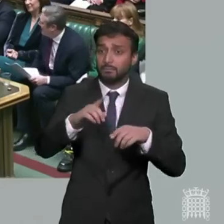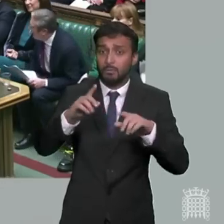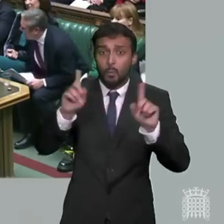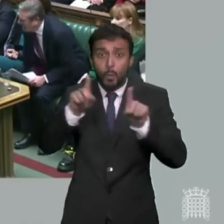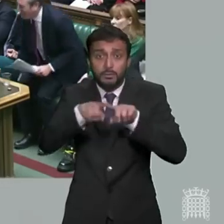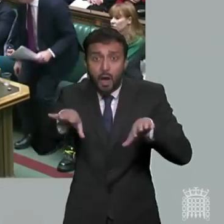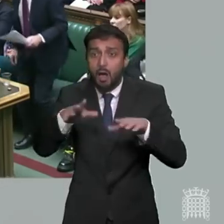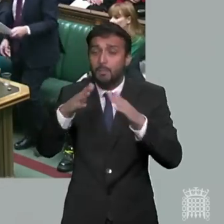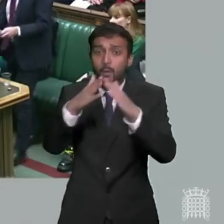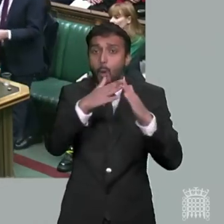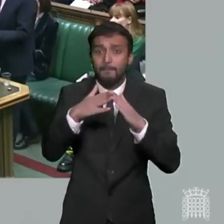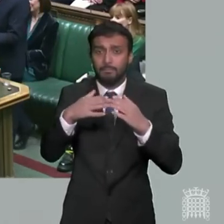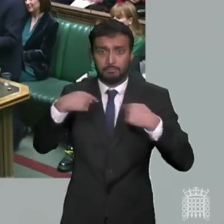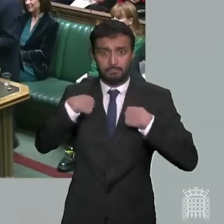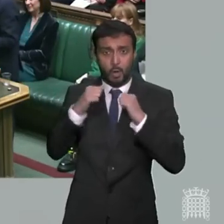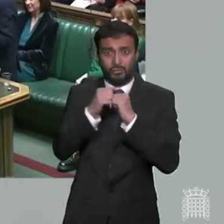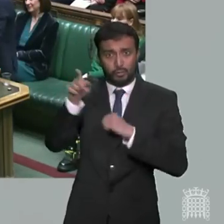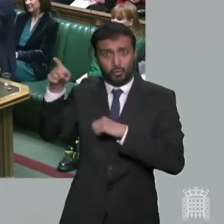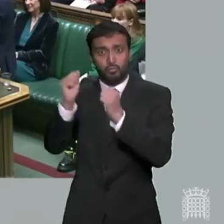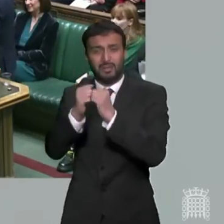position? Yeah.